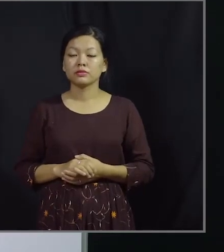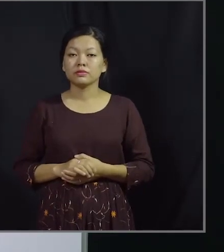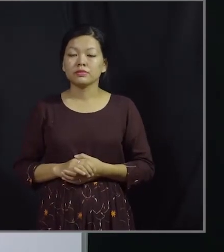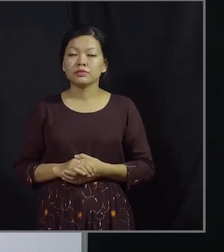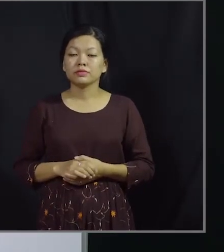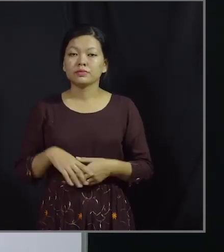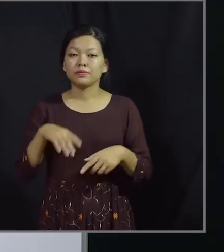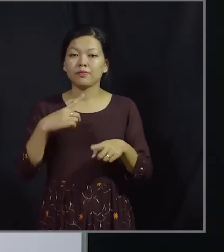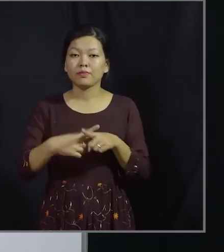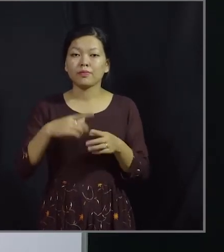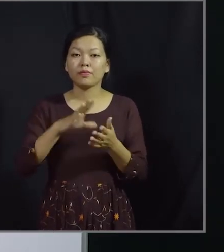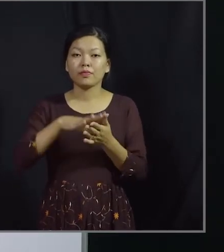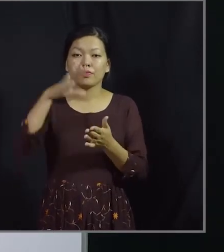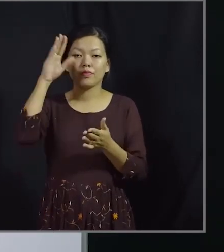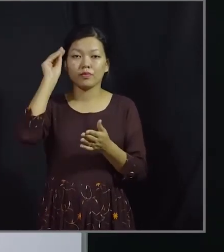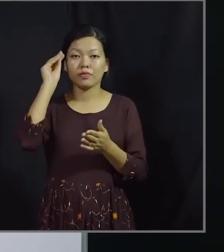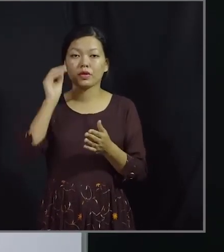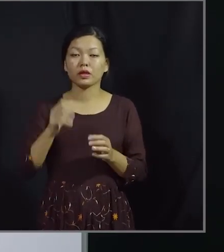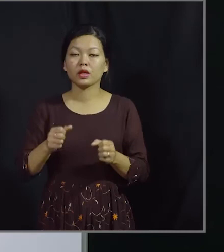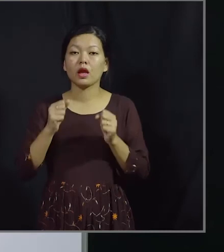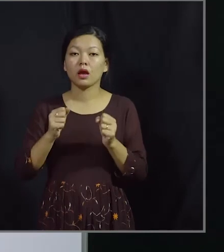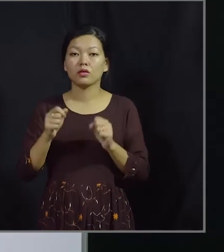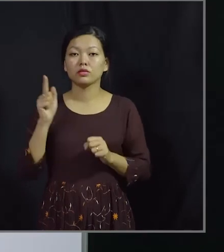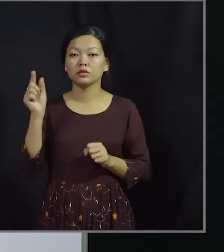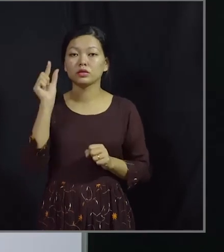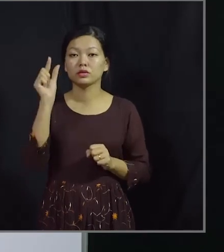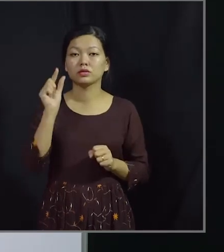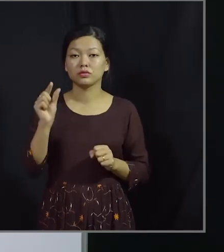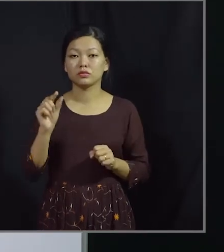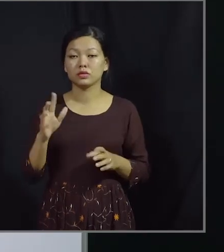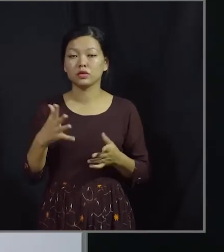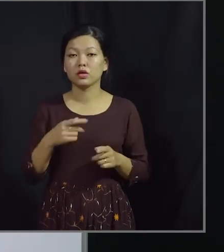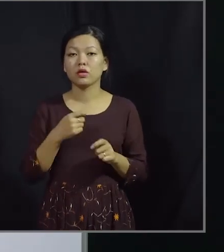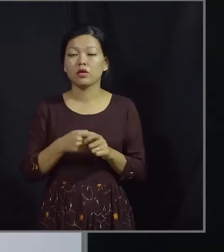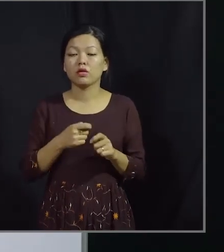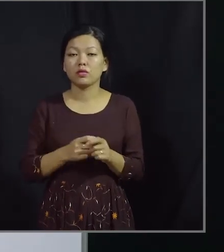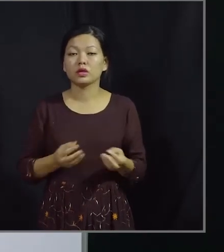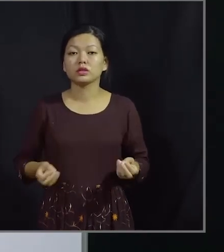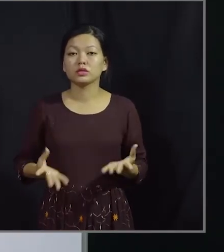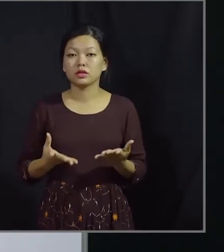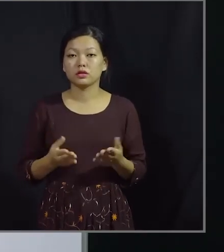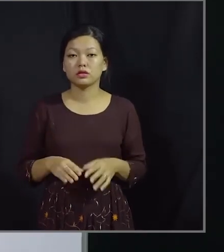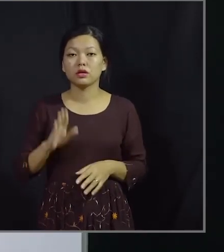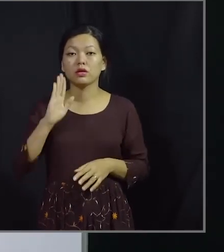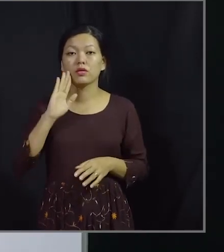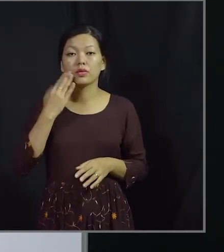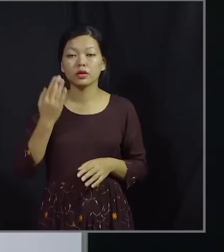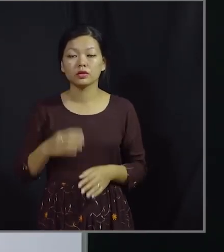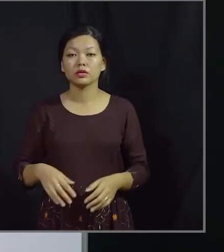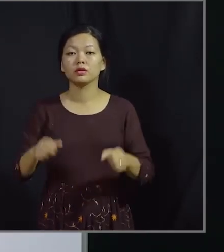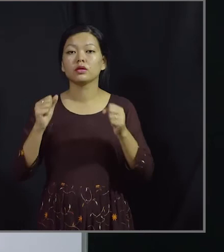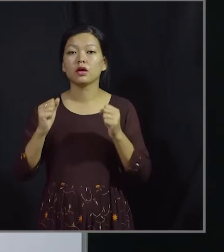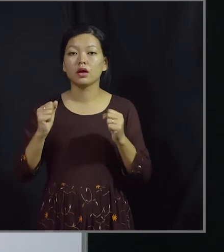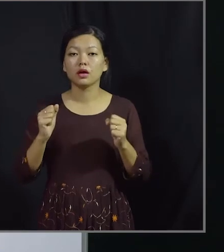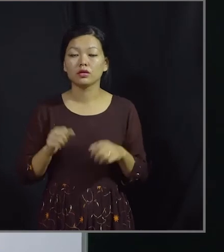we came to know that how this reconstitution takes place, when or how, and also we